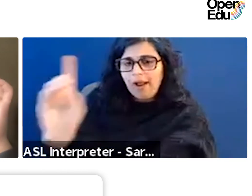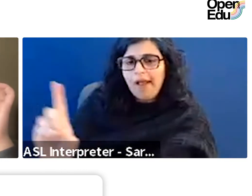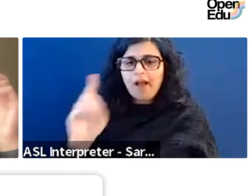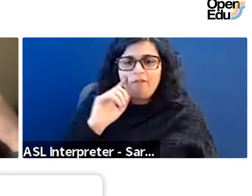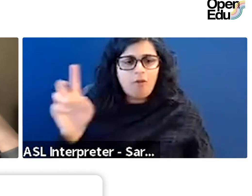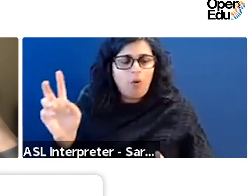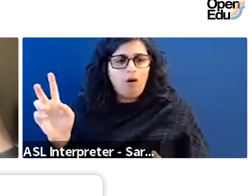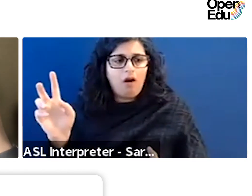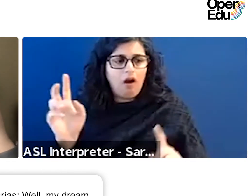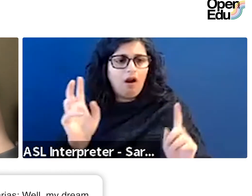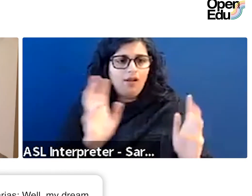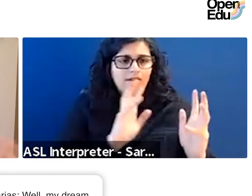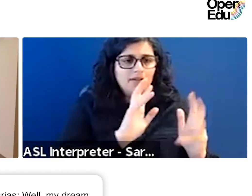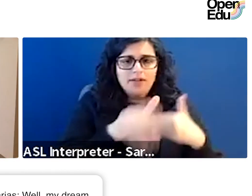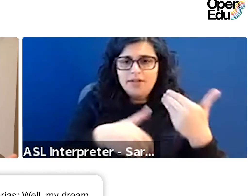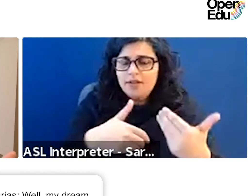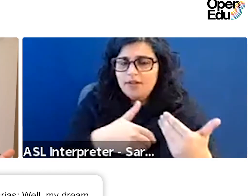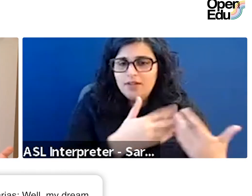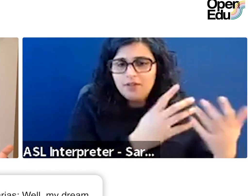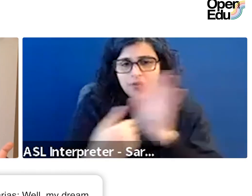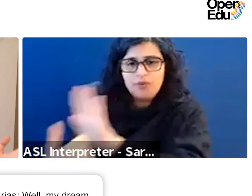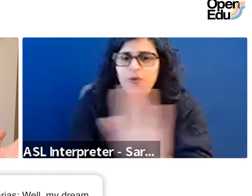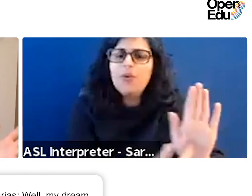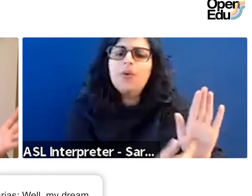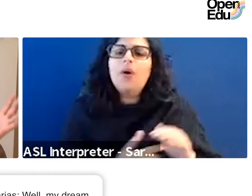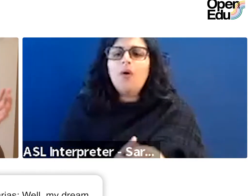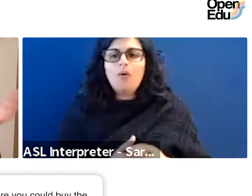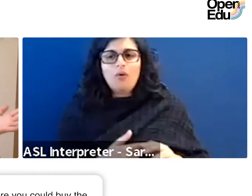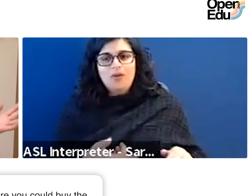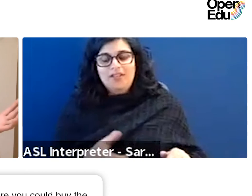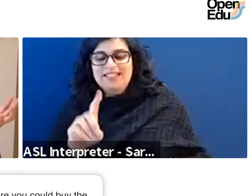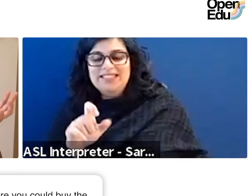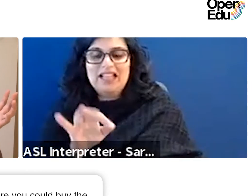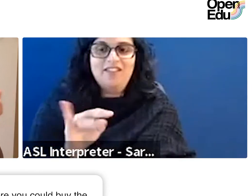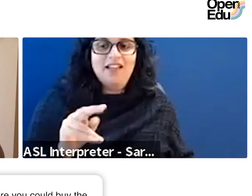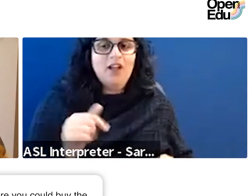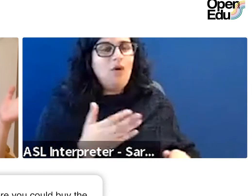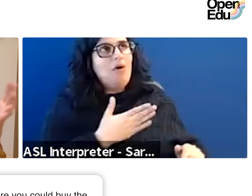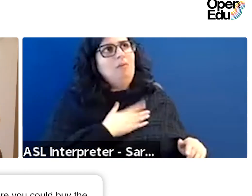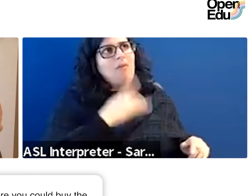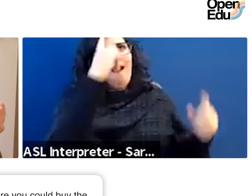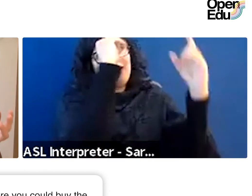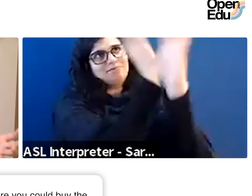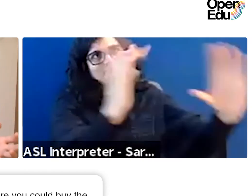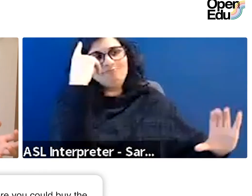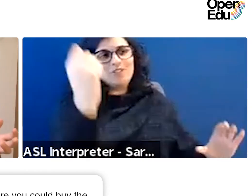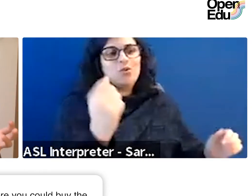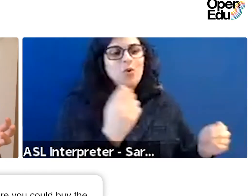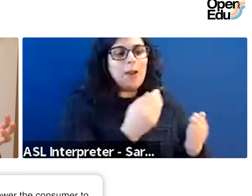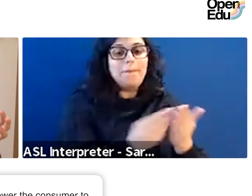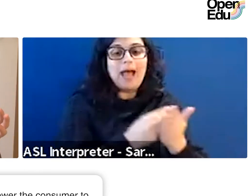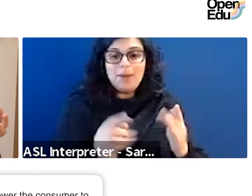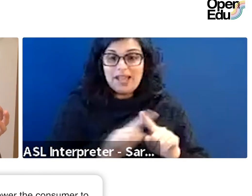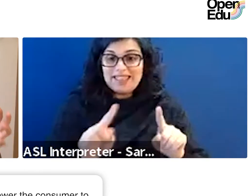rollout? Well, my dream would be for it to be a store where you could buy the different modules, and